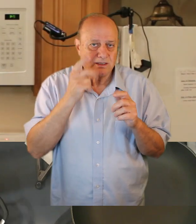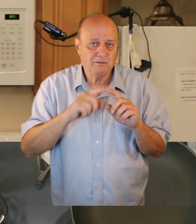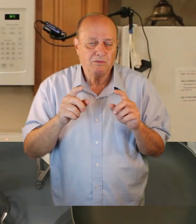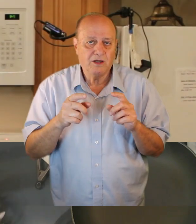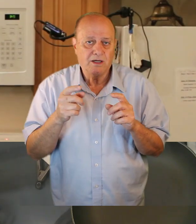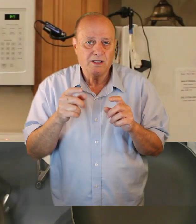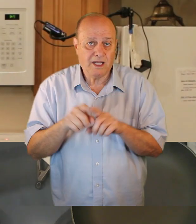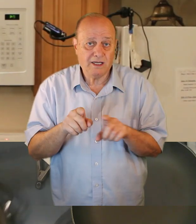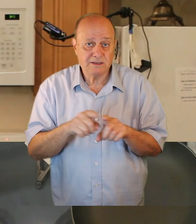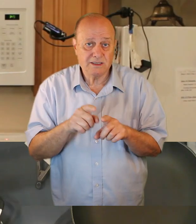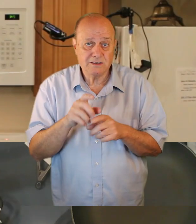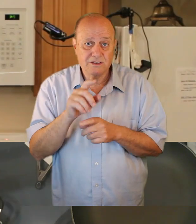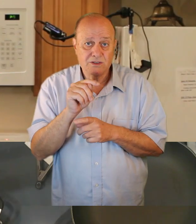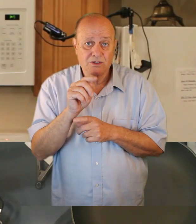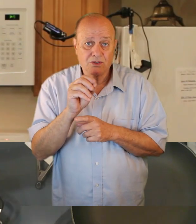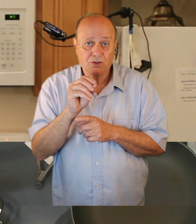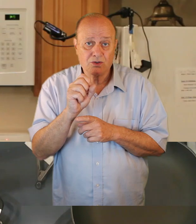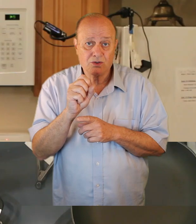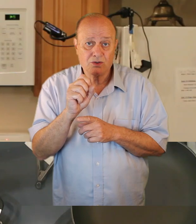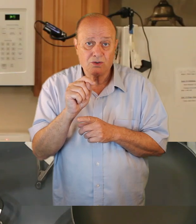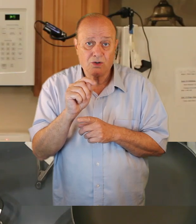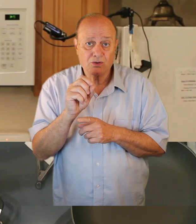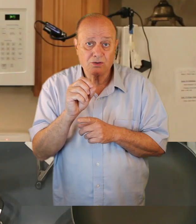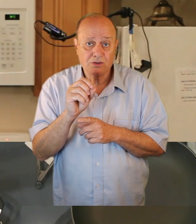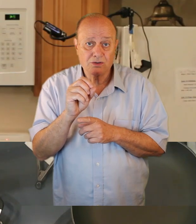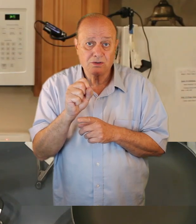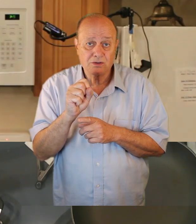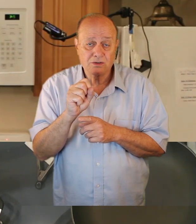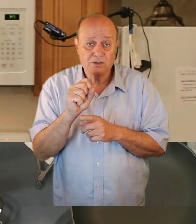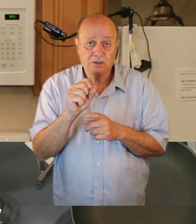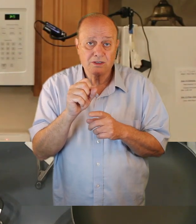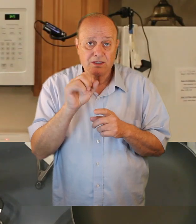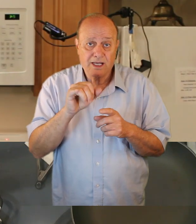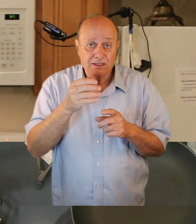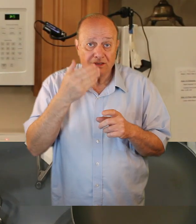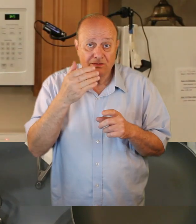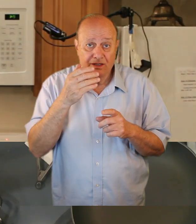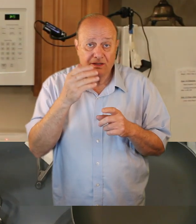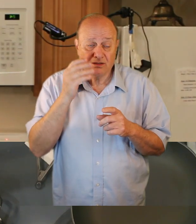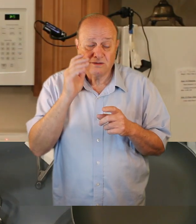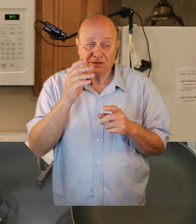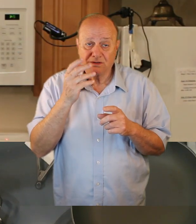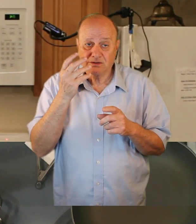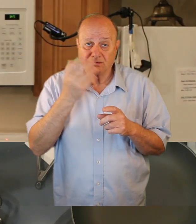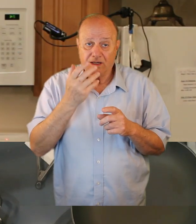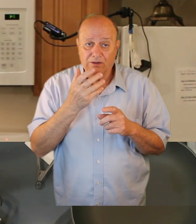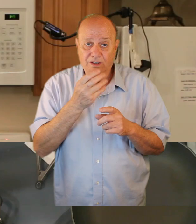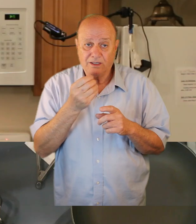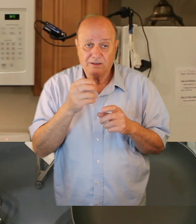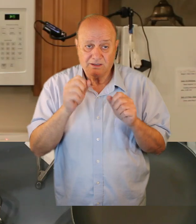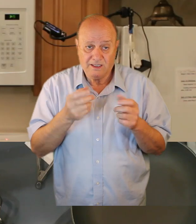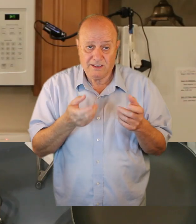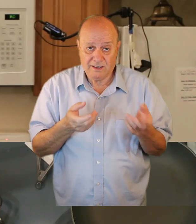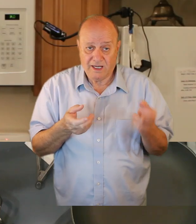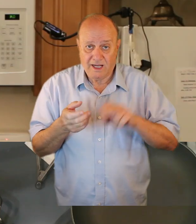but as this toasts, there's a delightful smell that comes off and wafts off, and we're going to be putting the noodles in just in